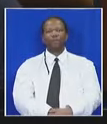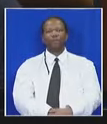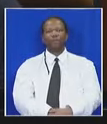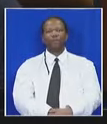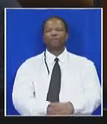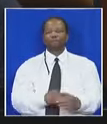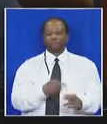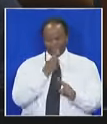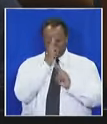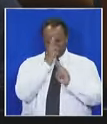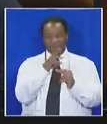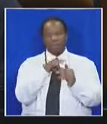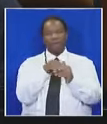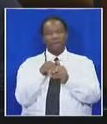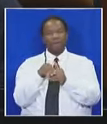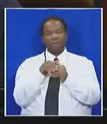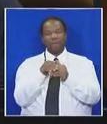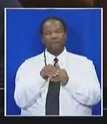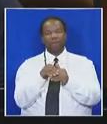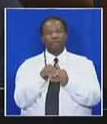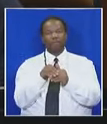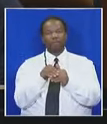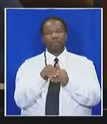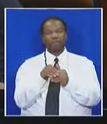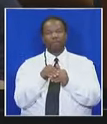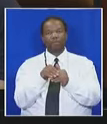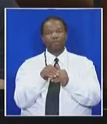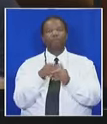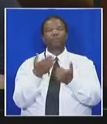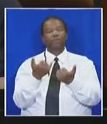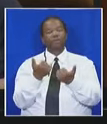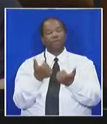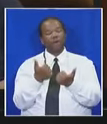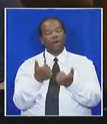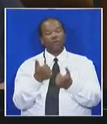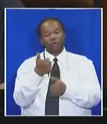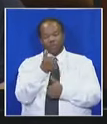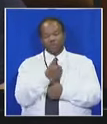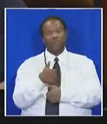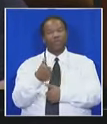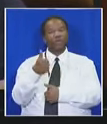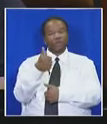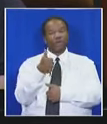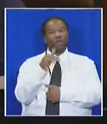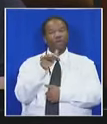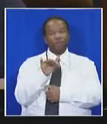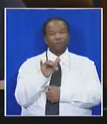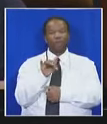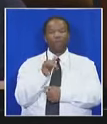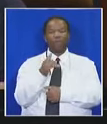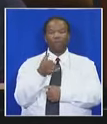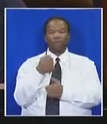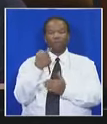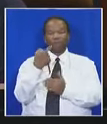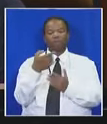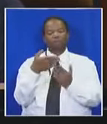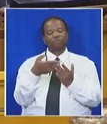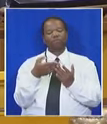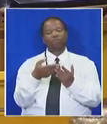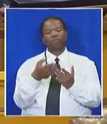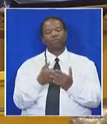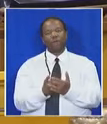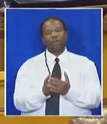Honourable Members, can we now have the Secretary read the next order?